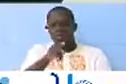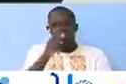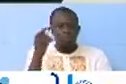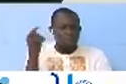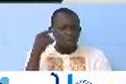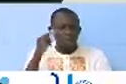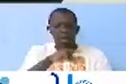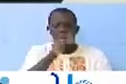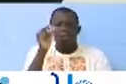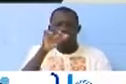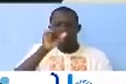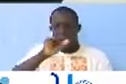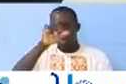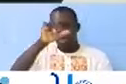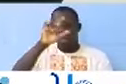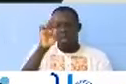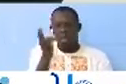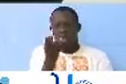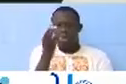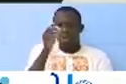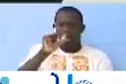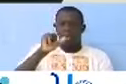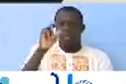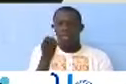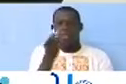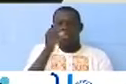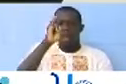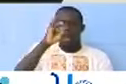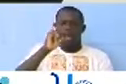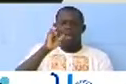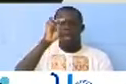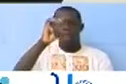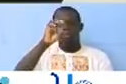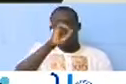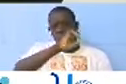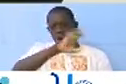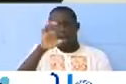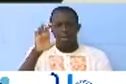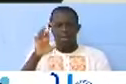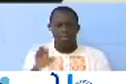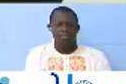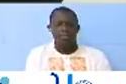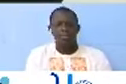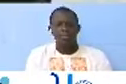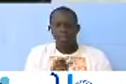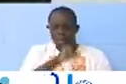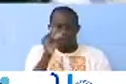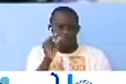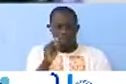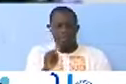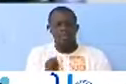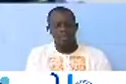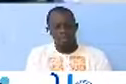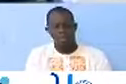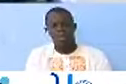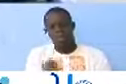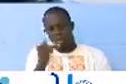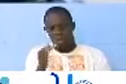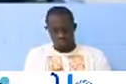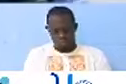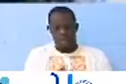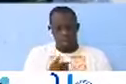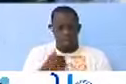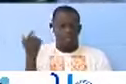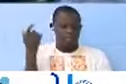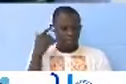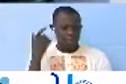Alhaji Moore? Alhaji Moore to. Iko to mo ya lalaba. Alhaji Moore to. The name Alhaji Moore. Anko from mole. I used to hear